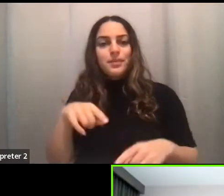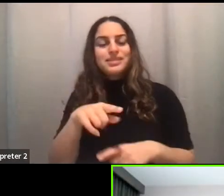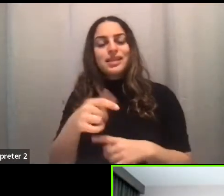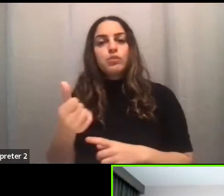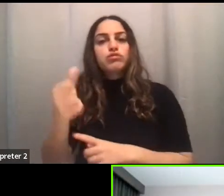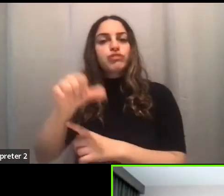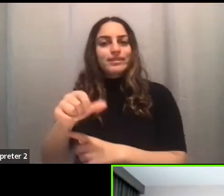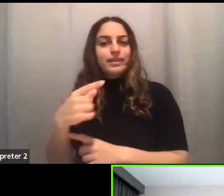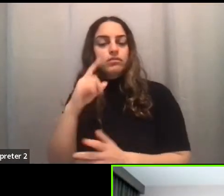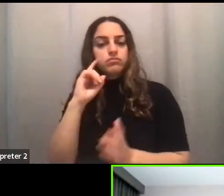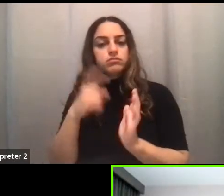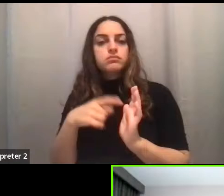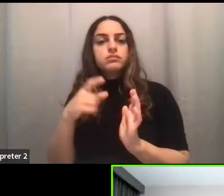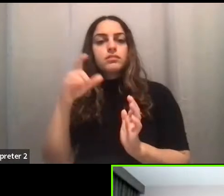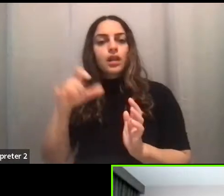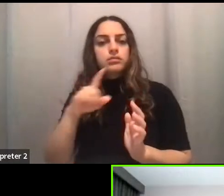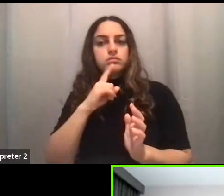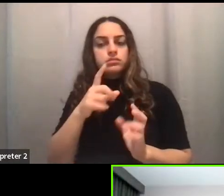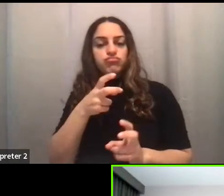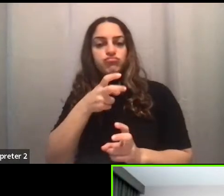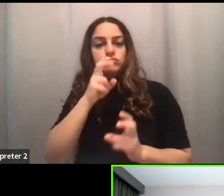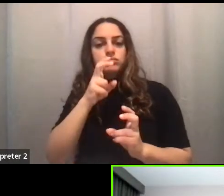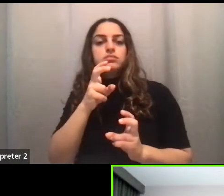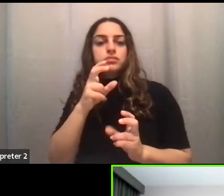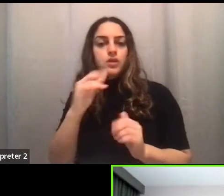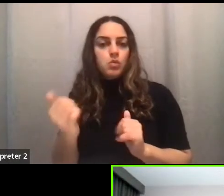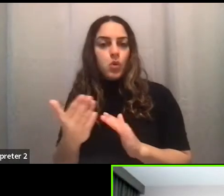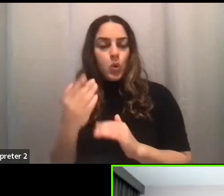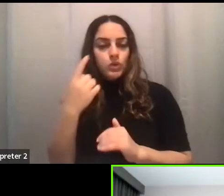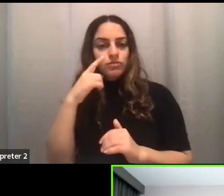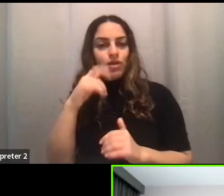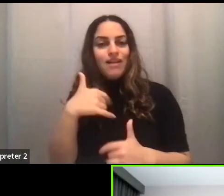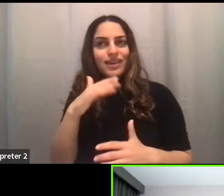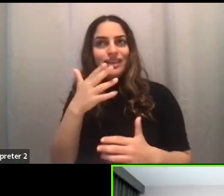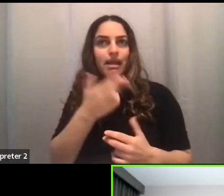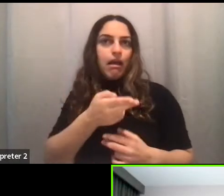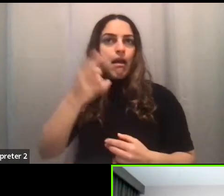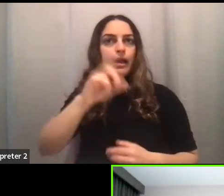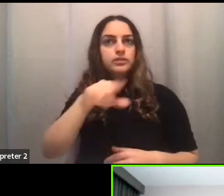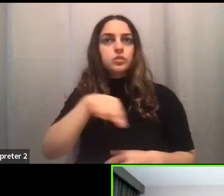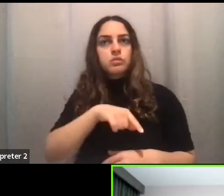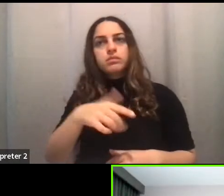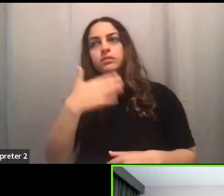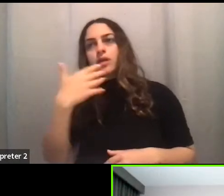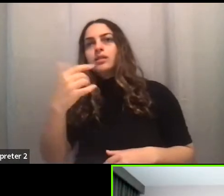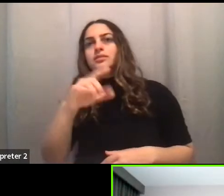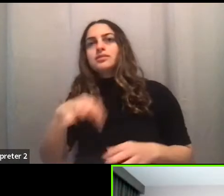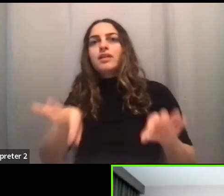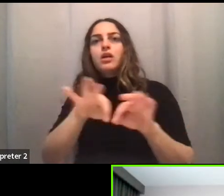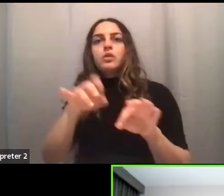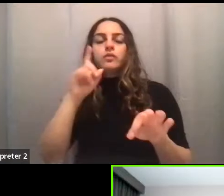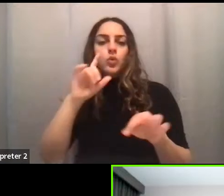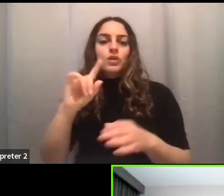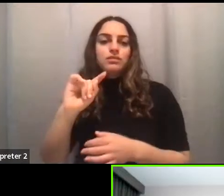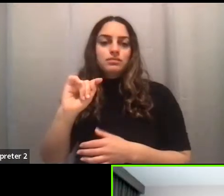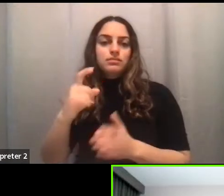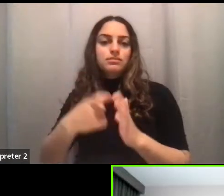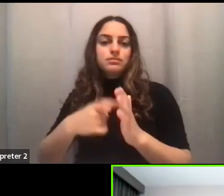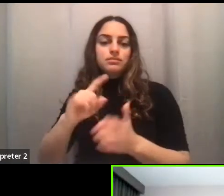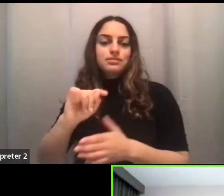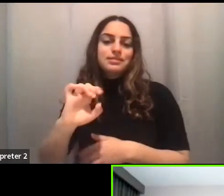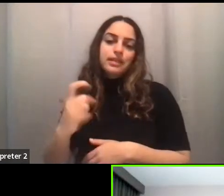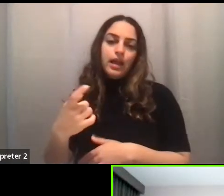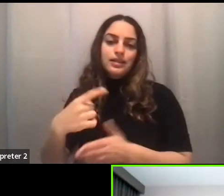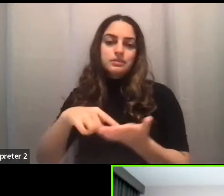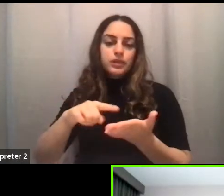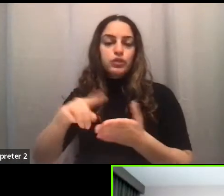excessively rigid approach to getting the highest quality and the best value for taxpayers money in getting